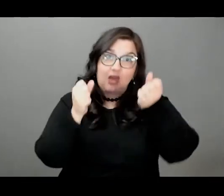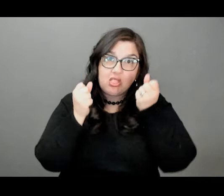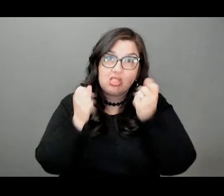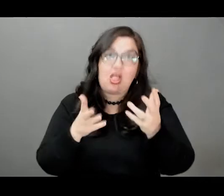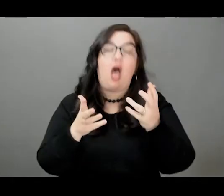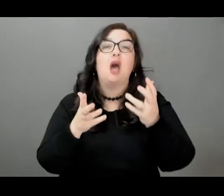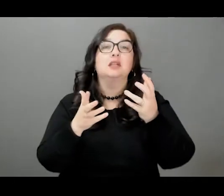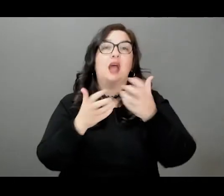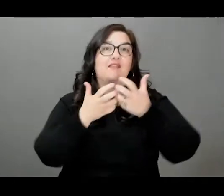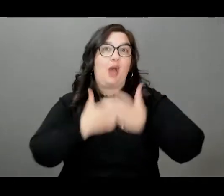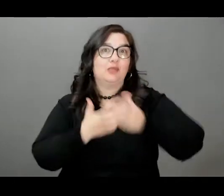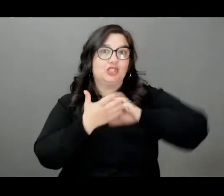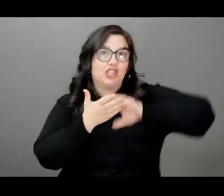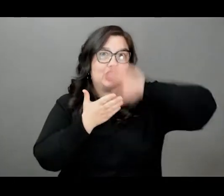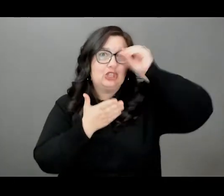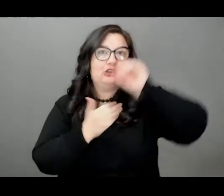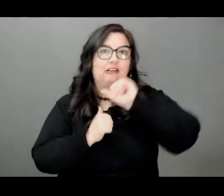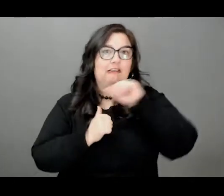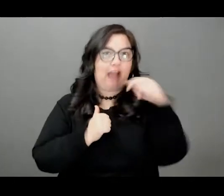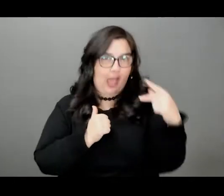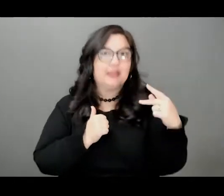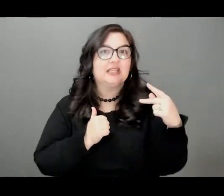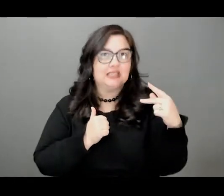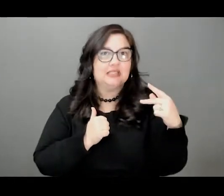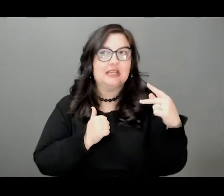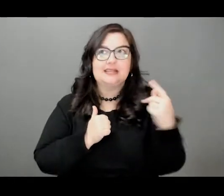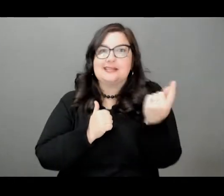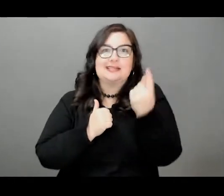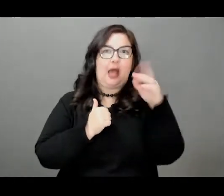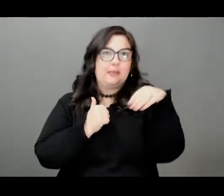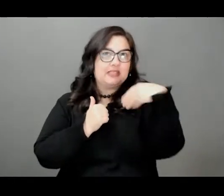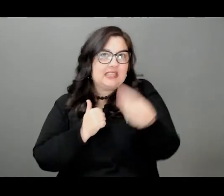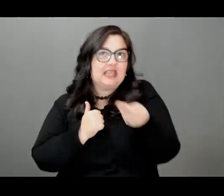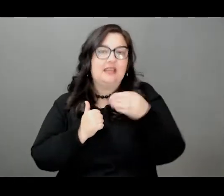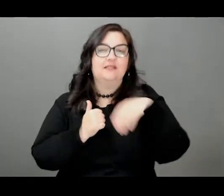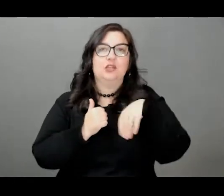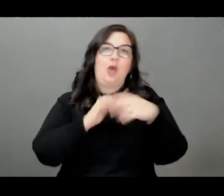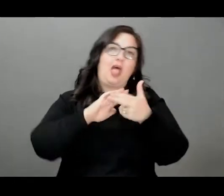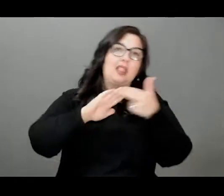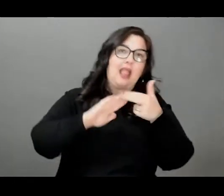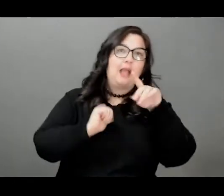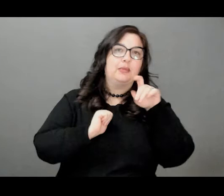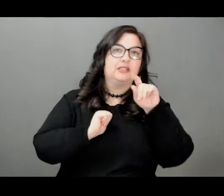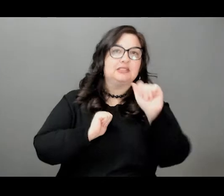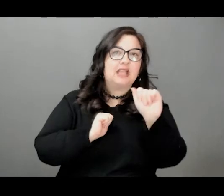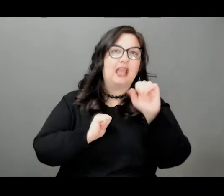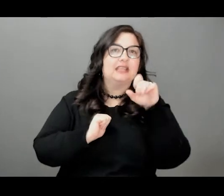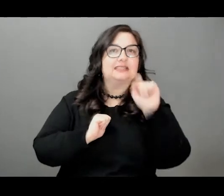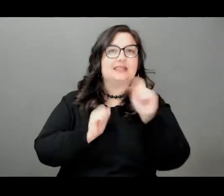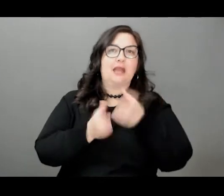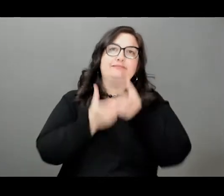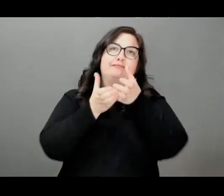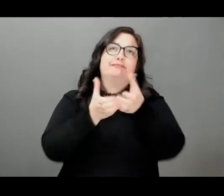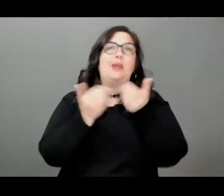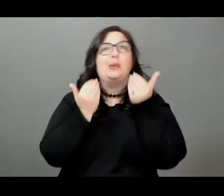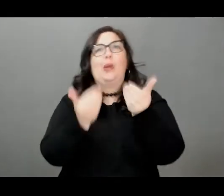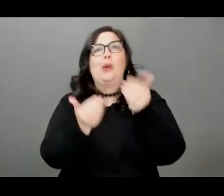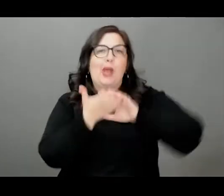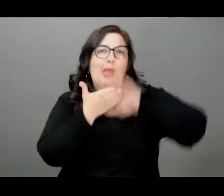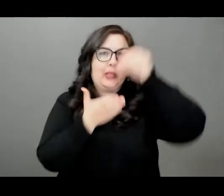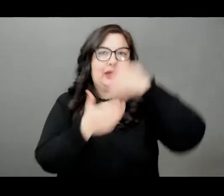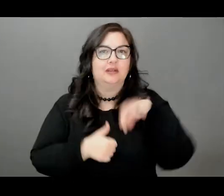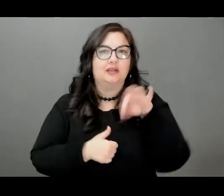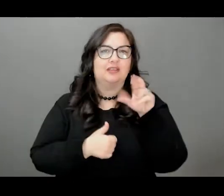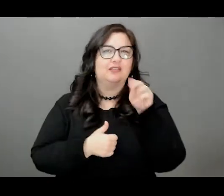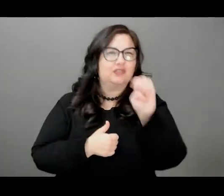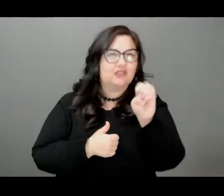pretty useless. But a lot of machine learning applications, especially when you're learning machine learning, someone gives you like a labeled data